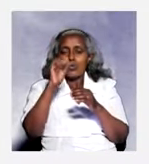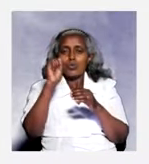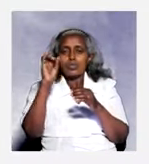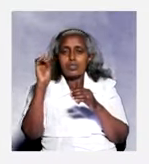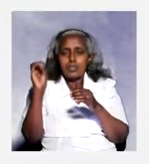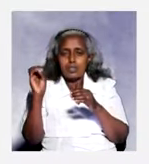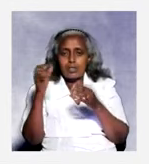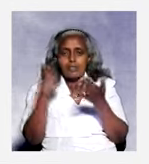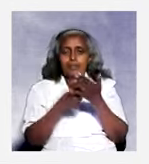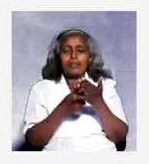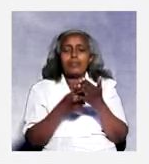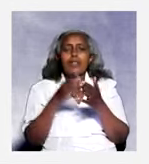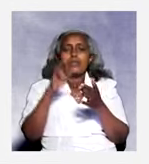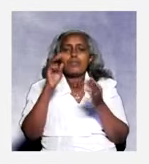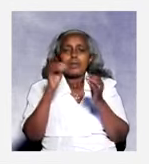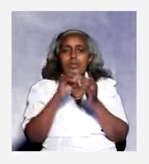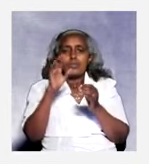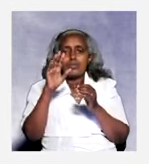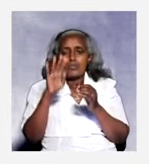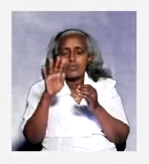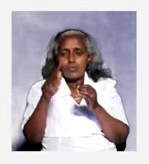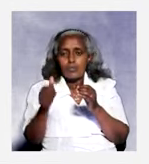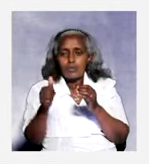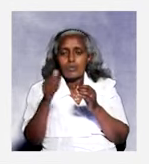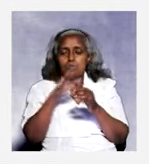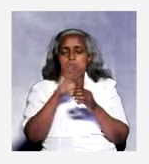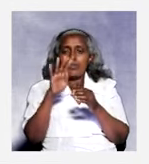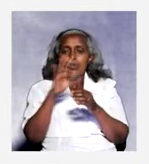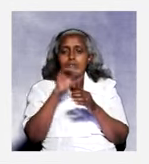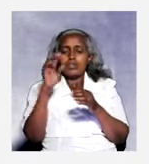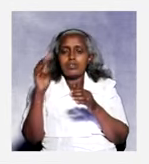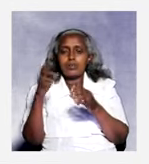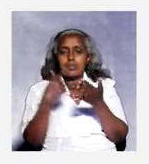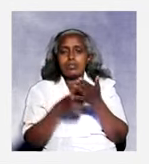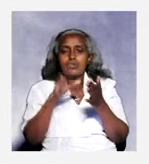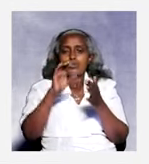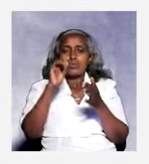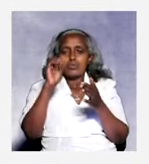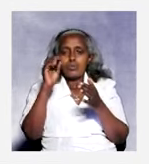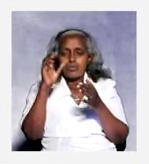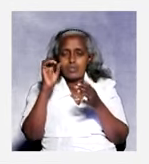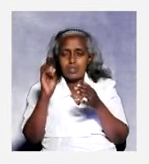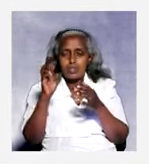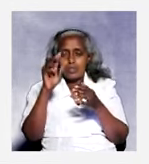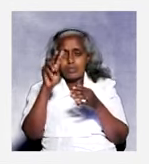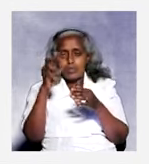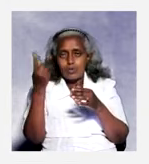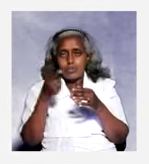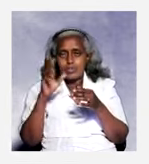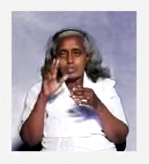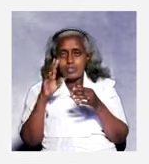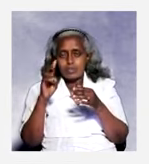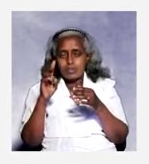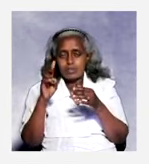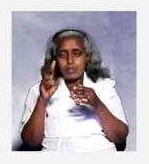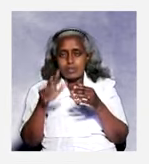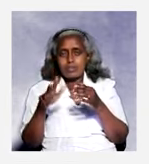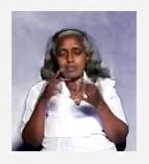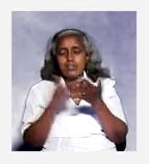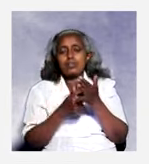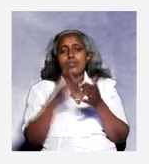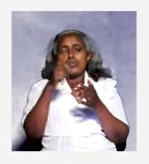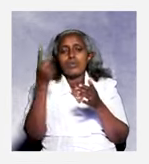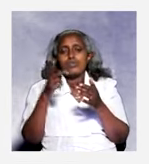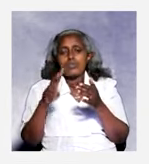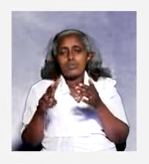Magnitude of a 4, magnitude of b 7, cosine of theta is this pi over 3, it is cos pi over 3 is 1